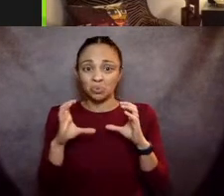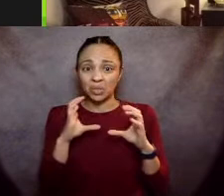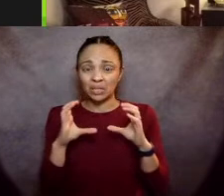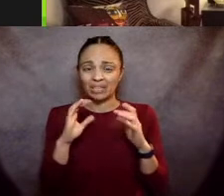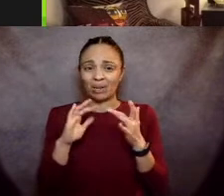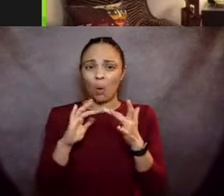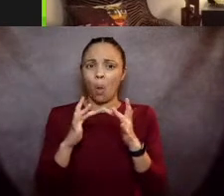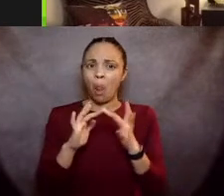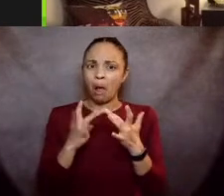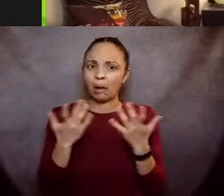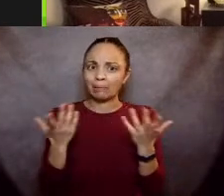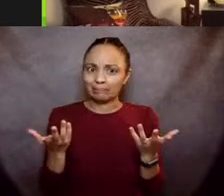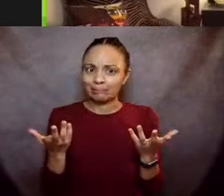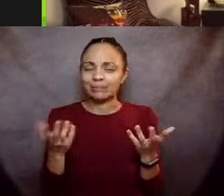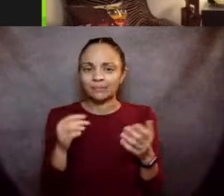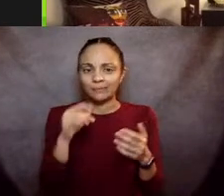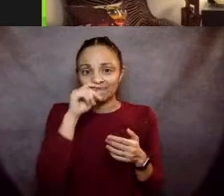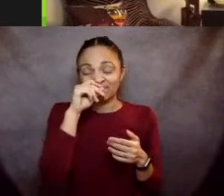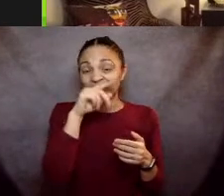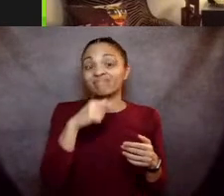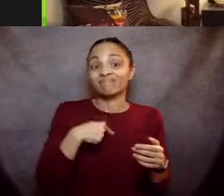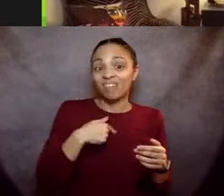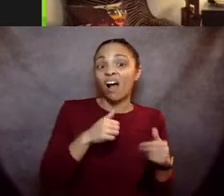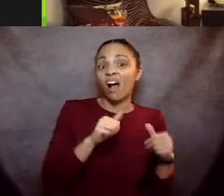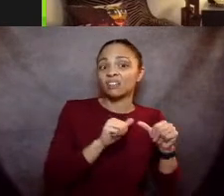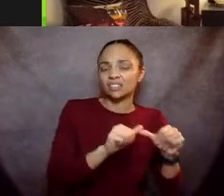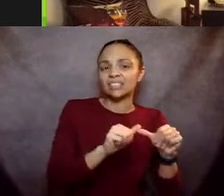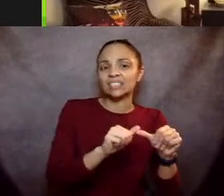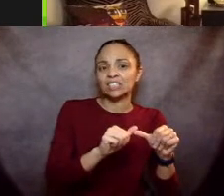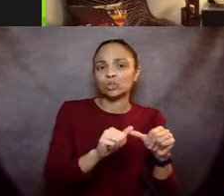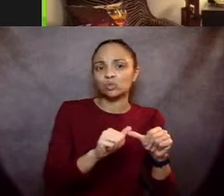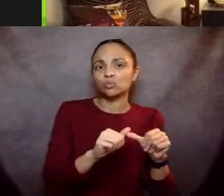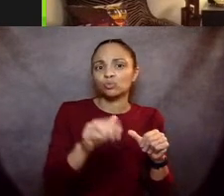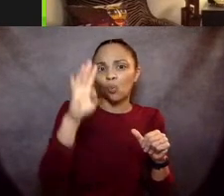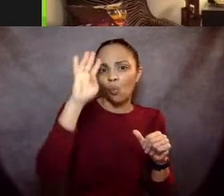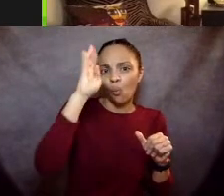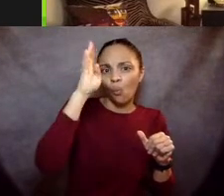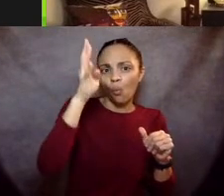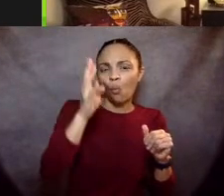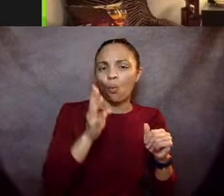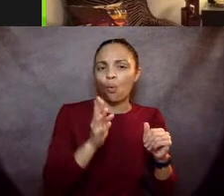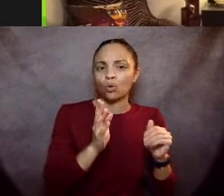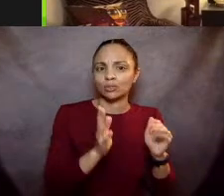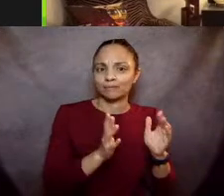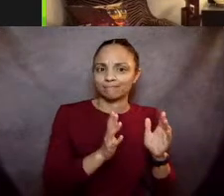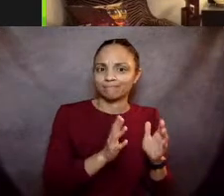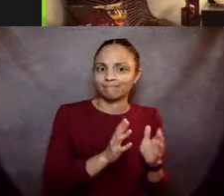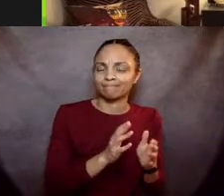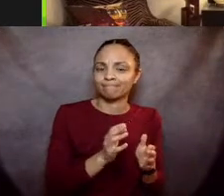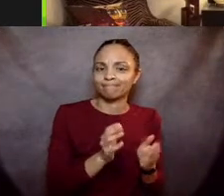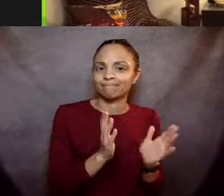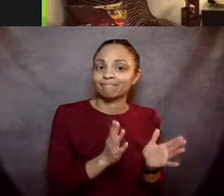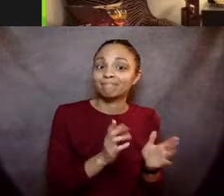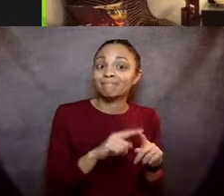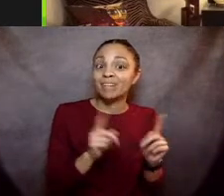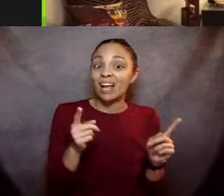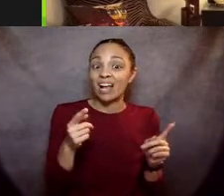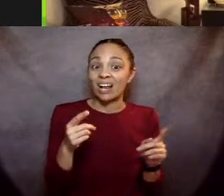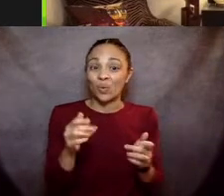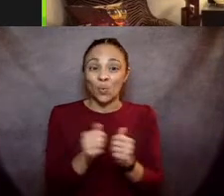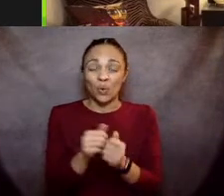only choreograph, I have a staff, but at the university I teach, and I found myself mothering more than